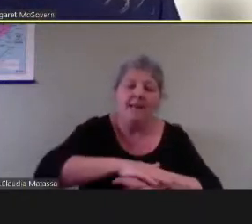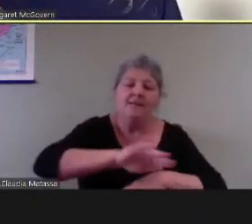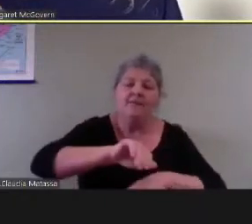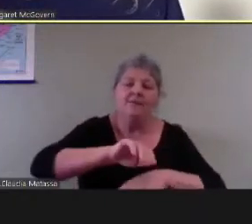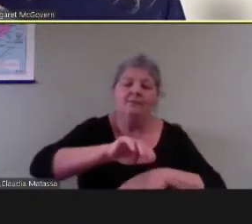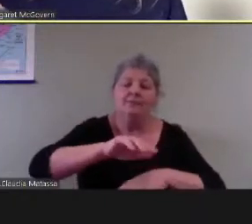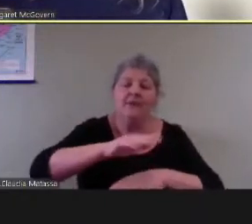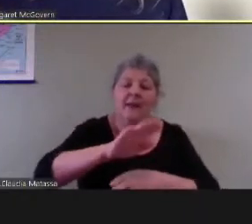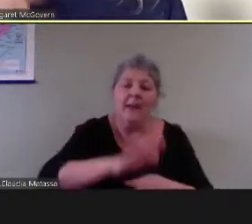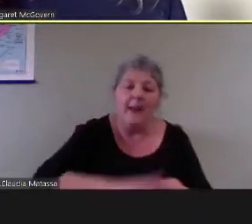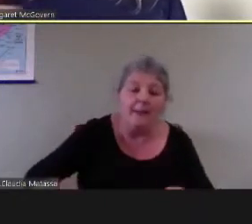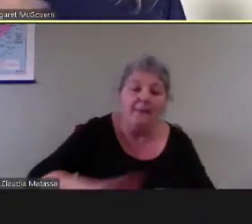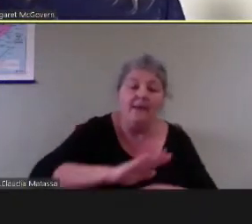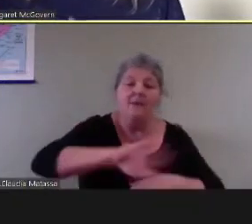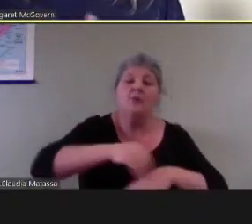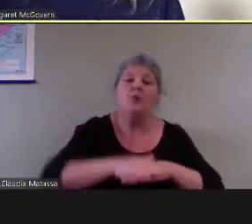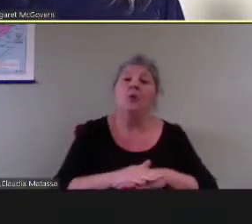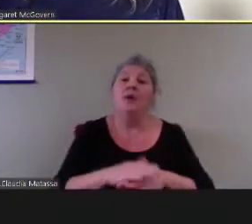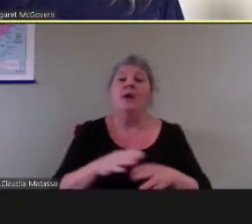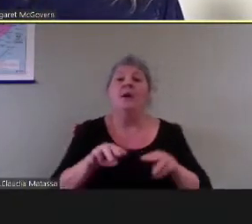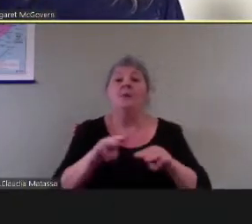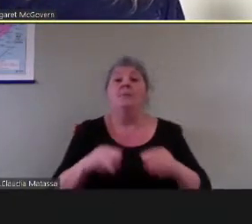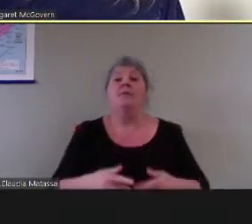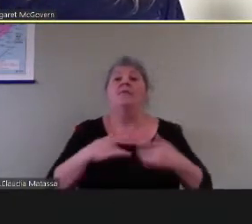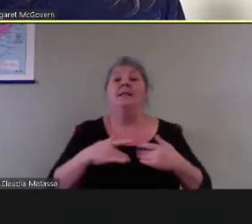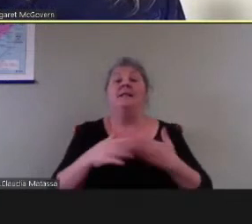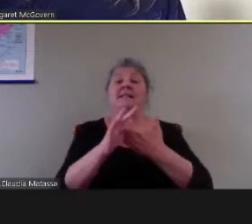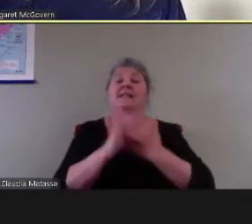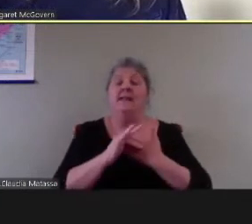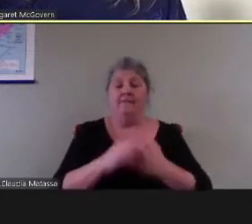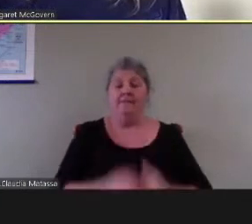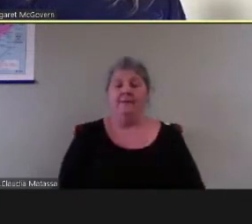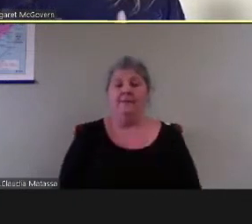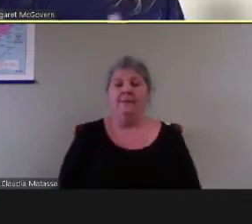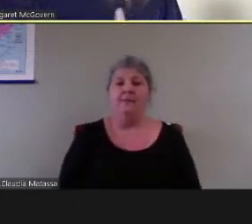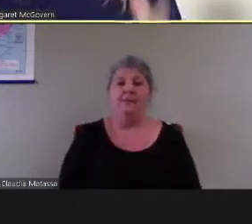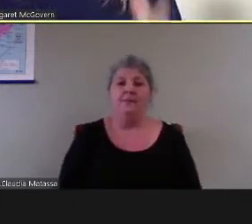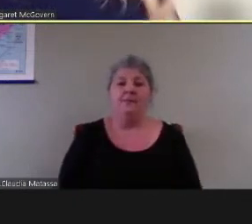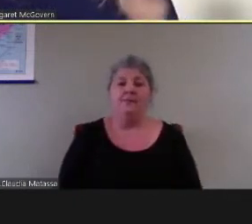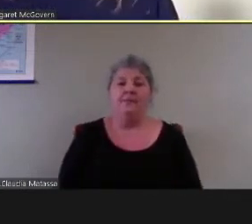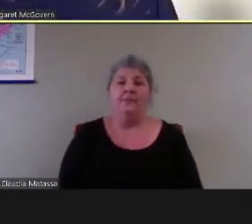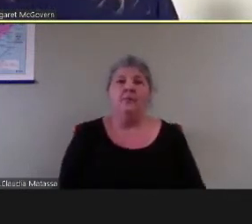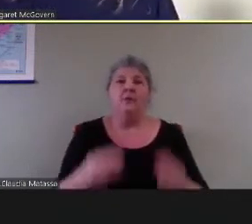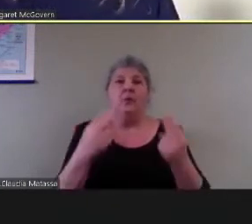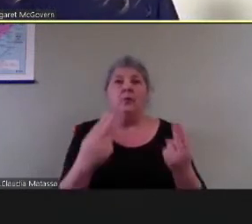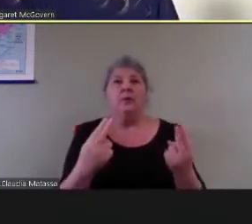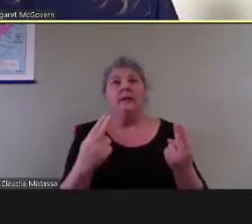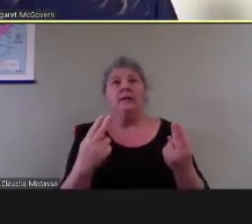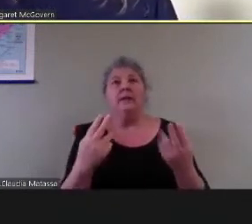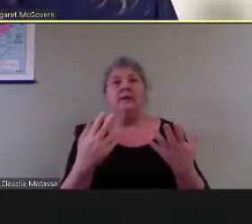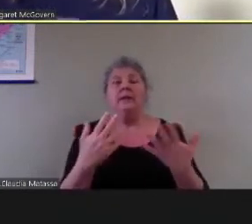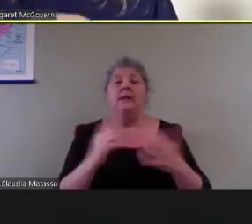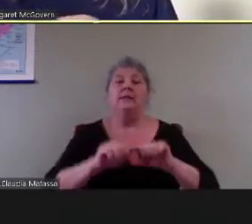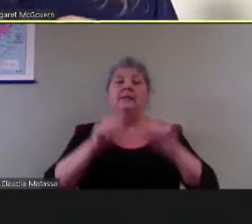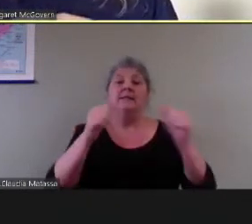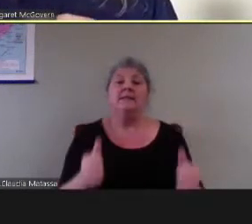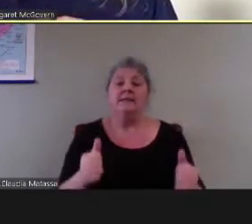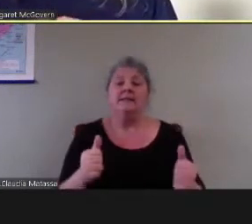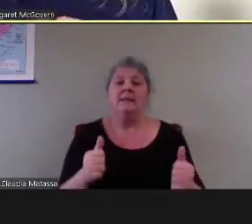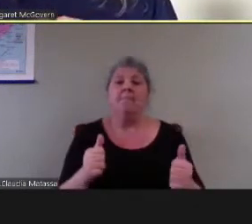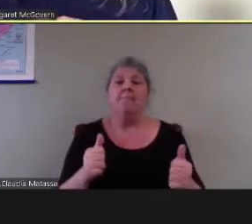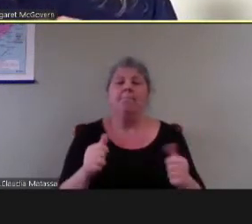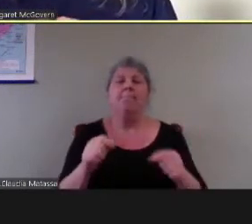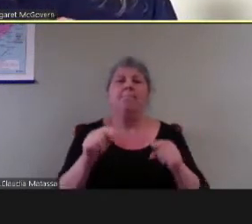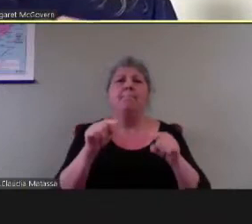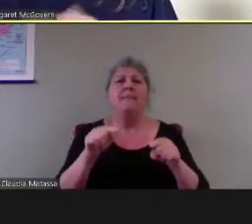ways of coping. So if we move to the next slide, what we need is a trauma-informed system. And these